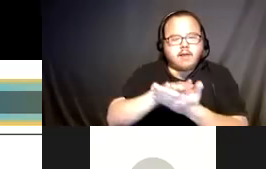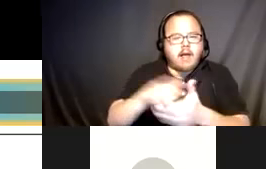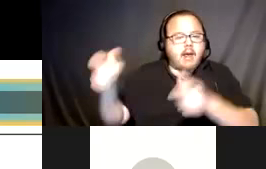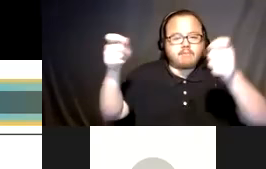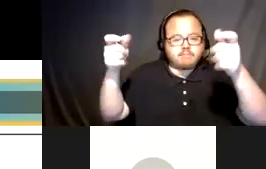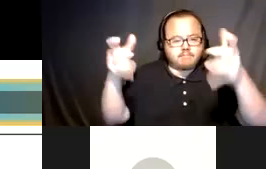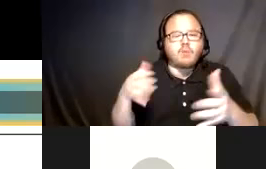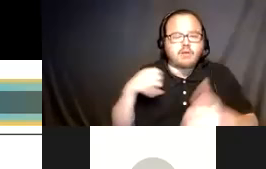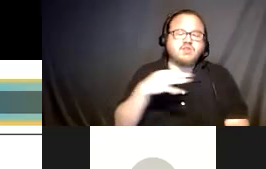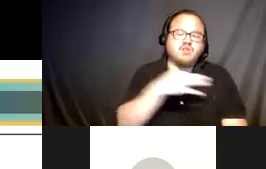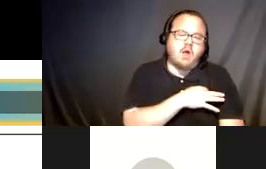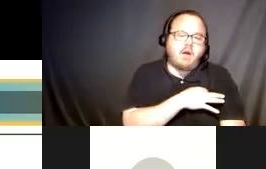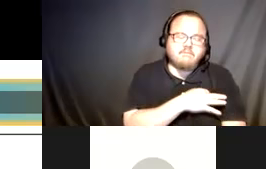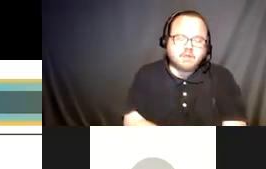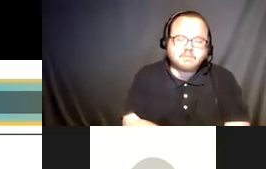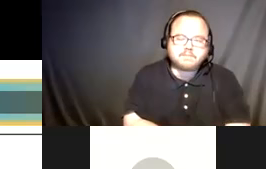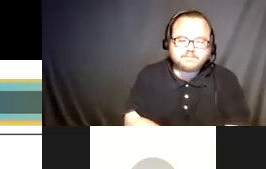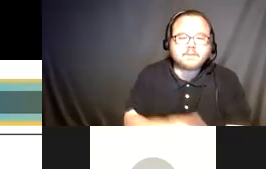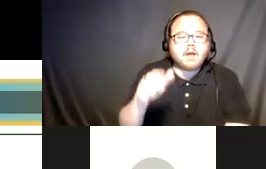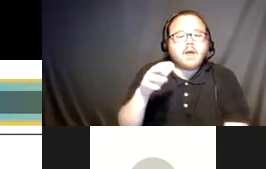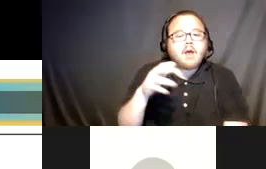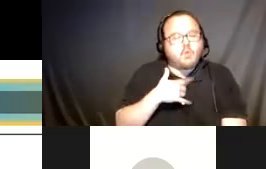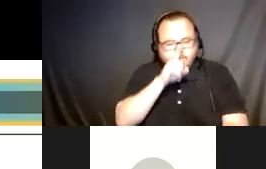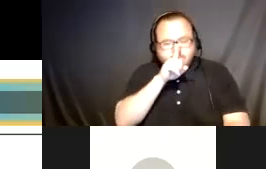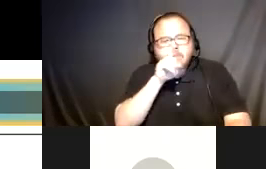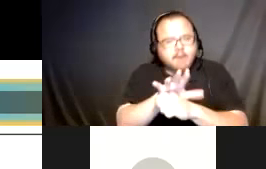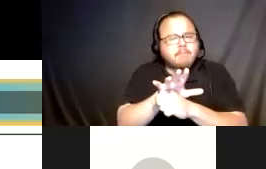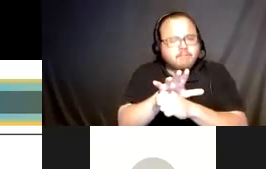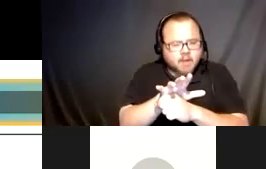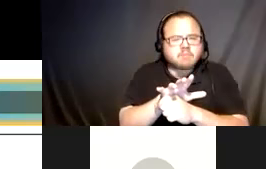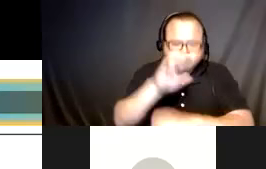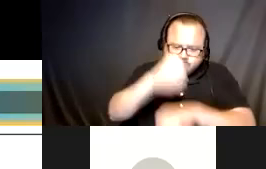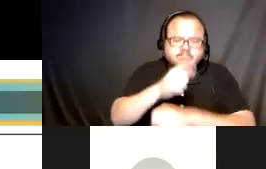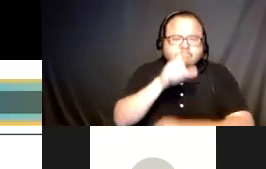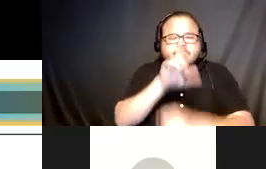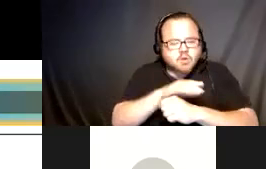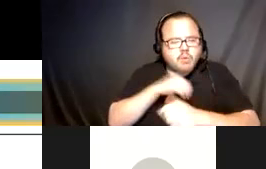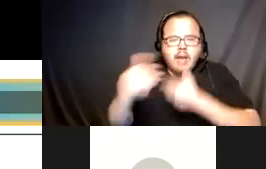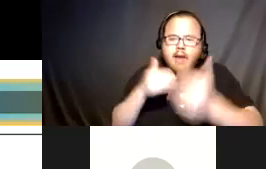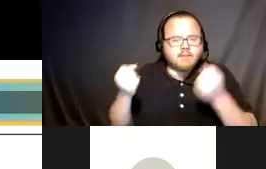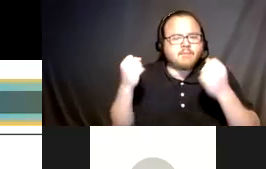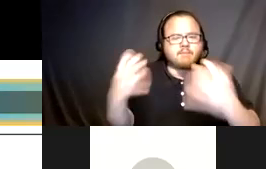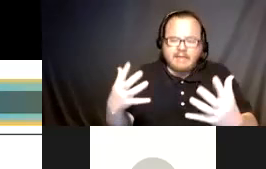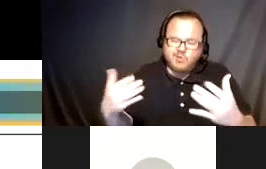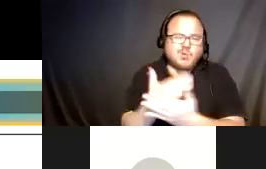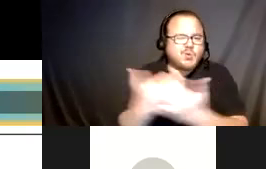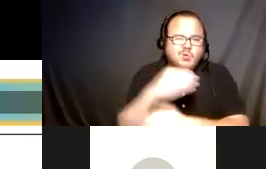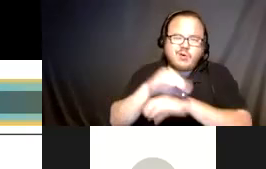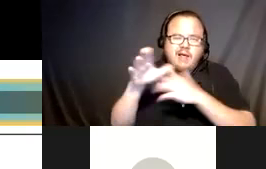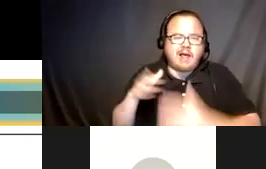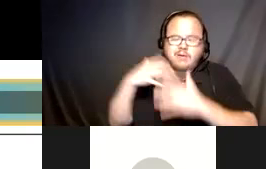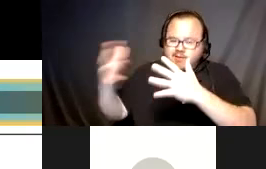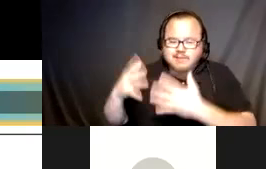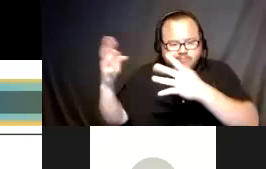staff. And then we have made a commitment to we've just hired a whole bunch of new counselors, so we just took them all